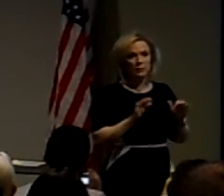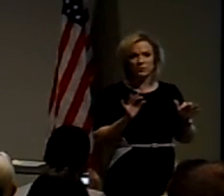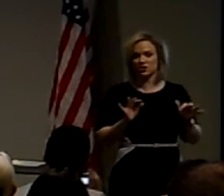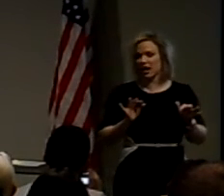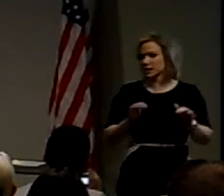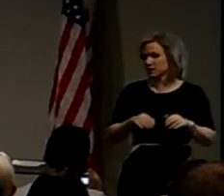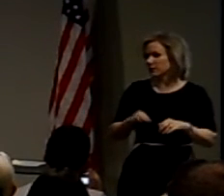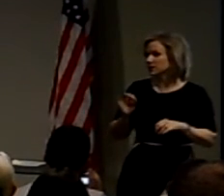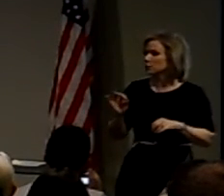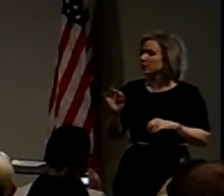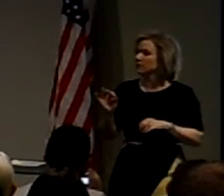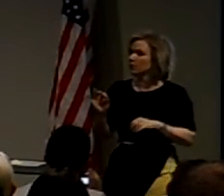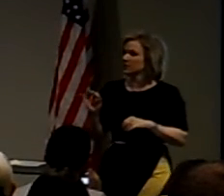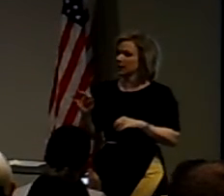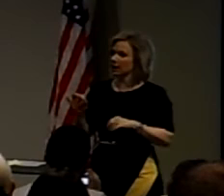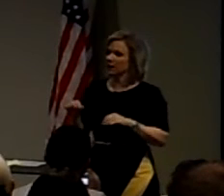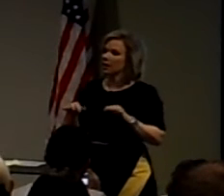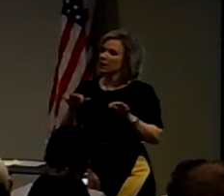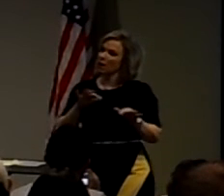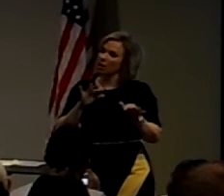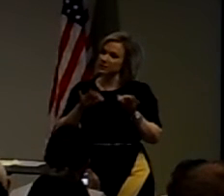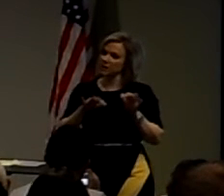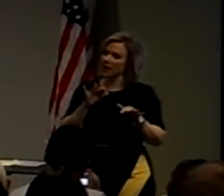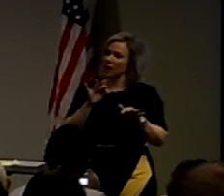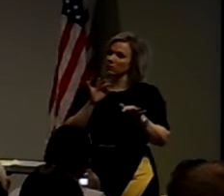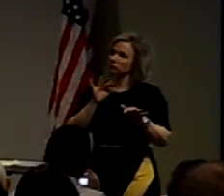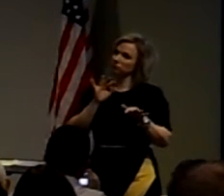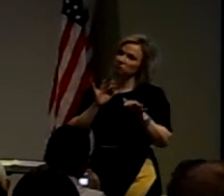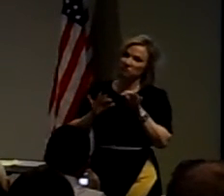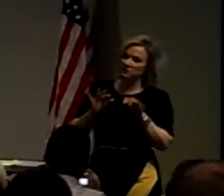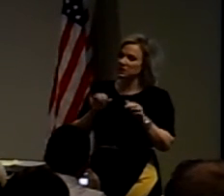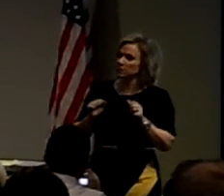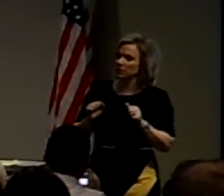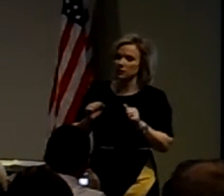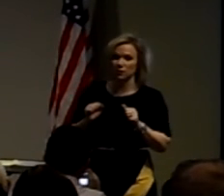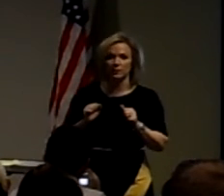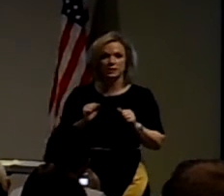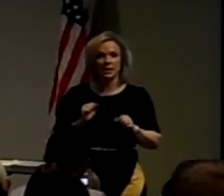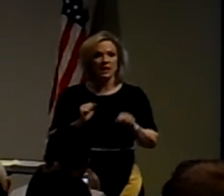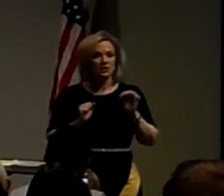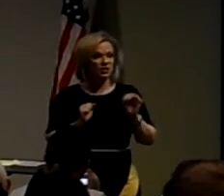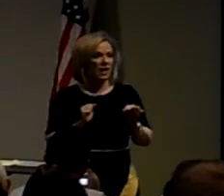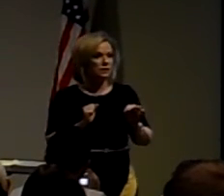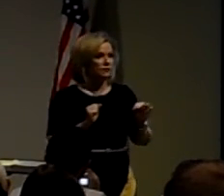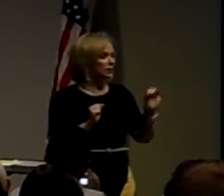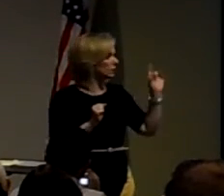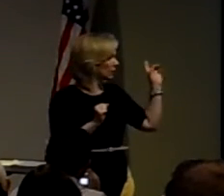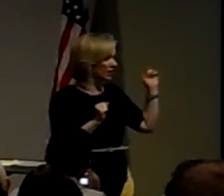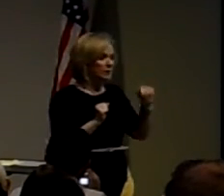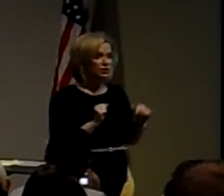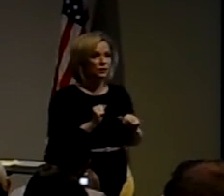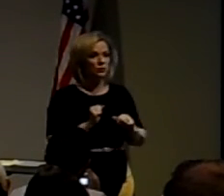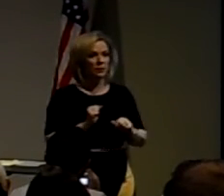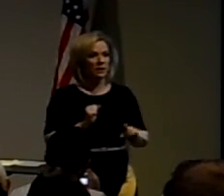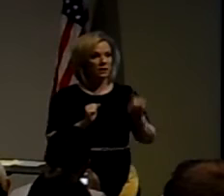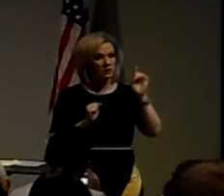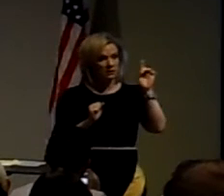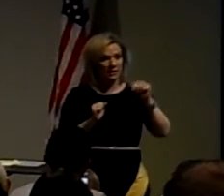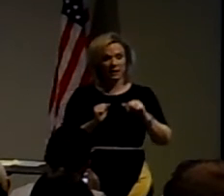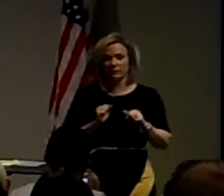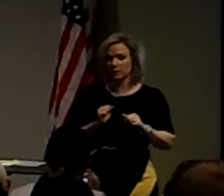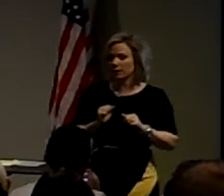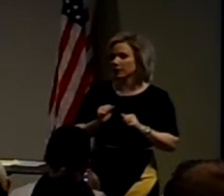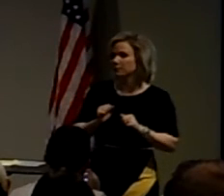You saw the numbers for Jacksonville. In 2014, HART did about 15 million trips. Jacksonville, with that much extra